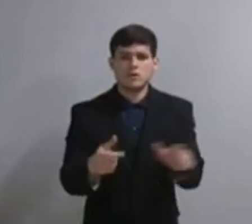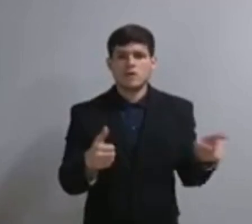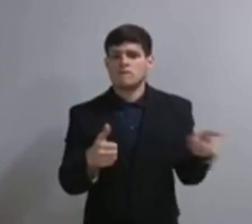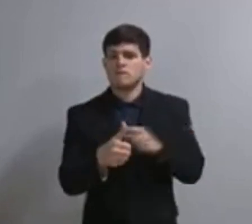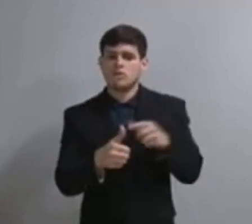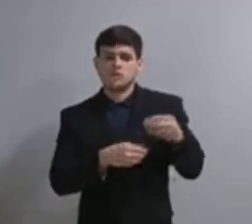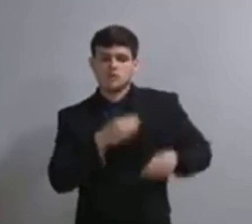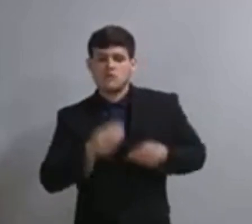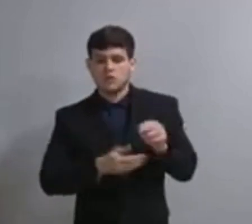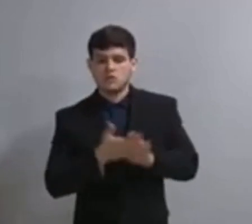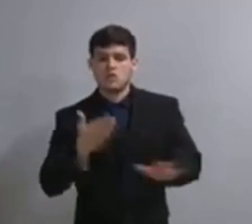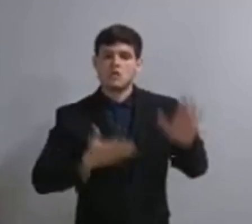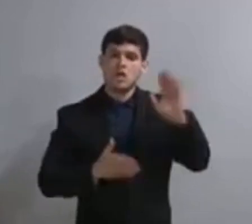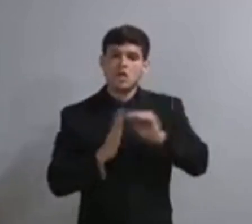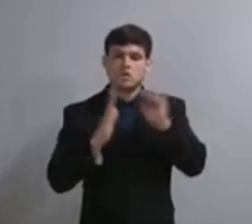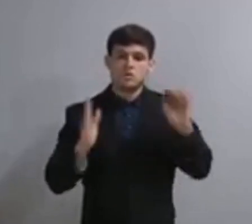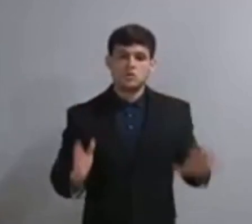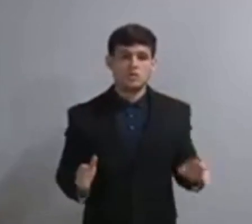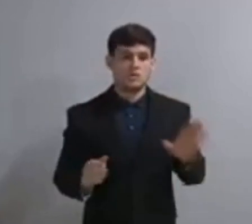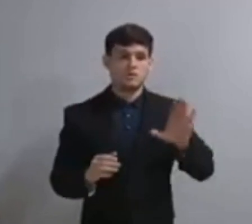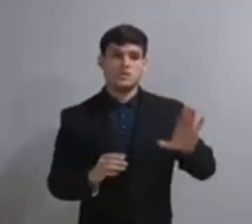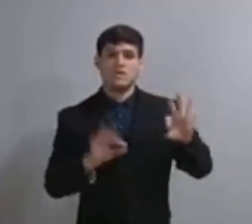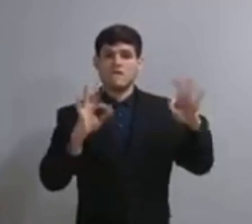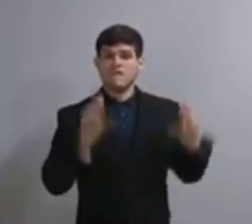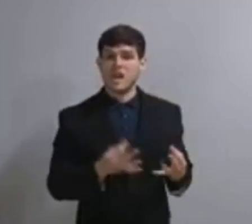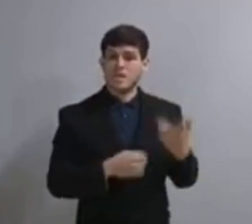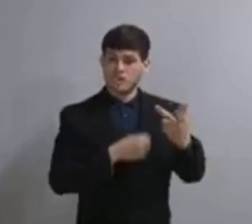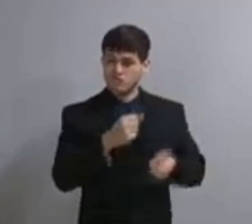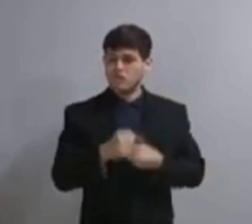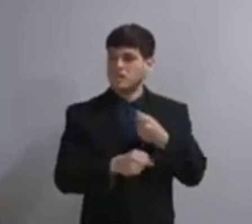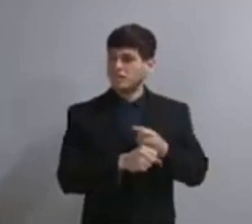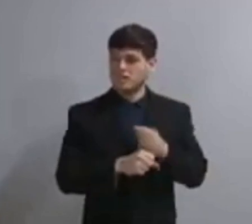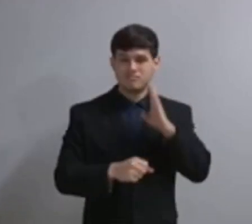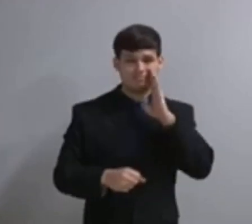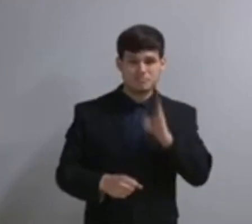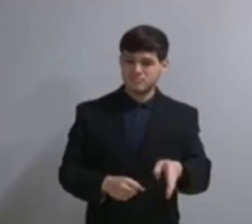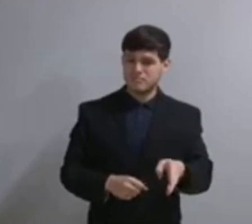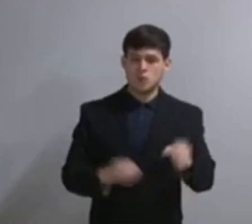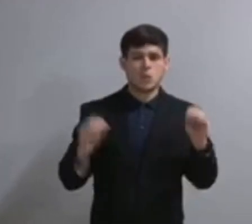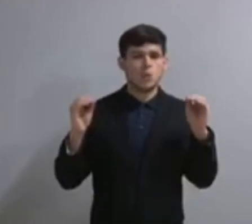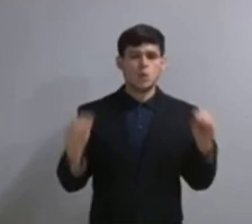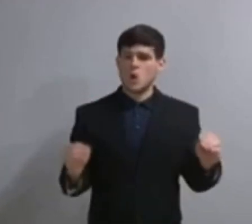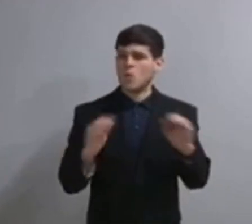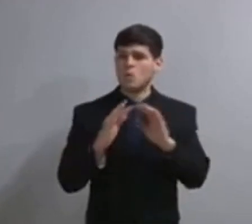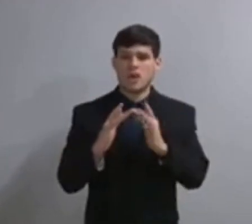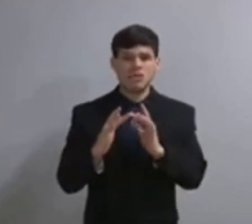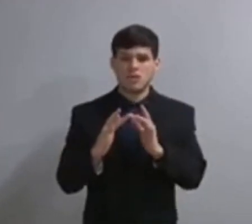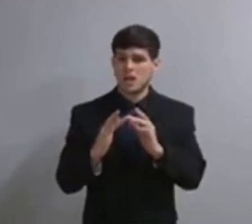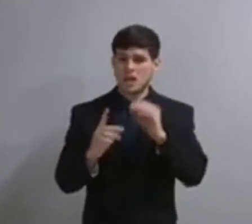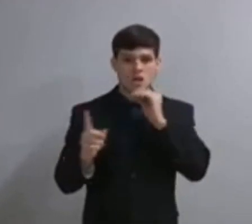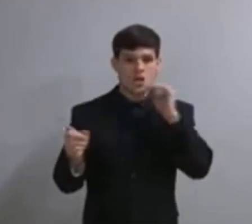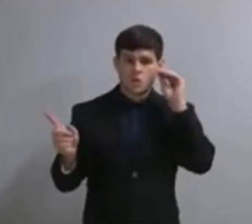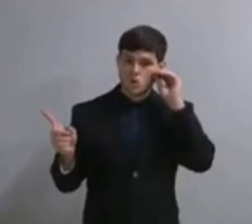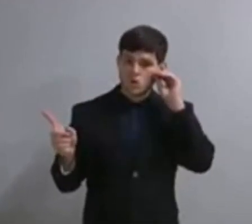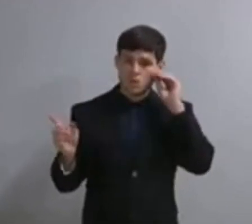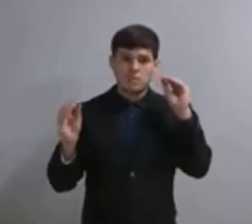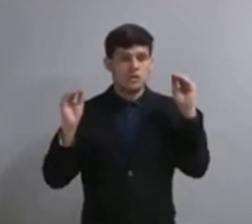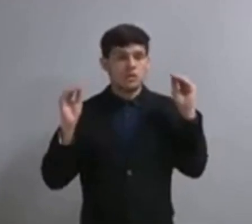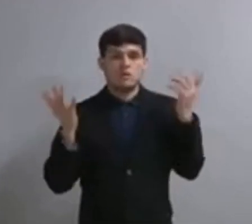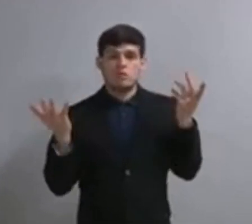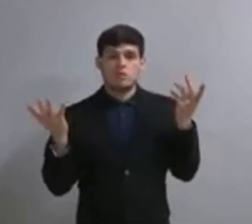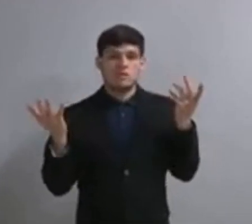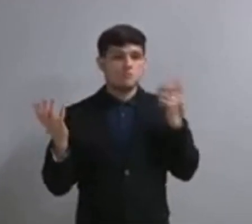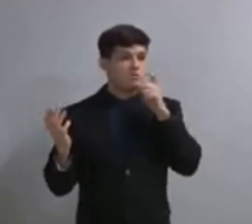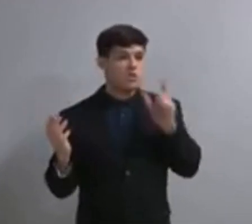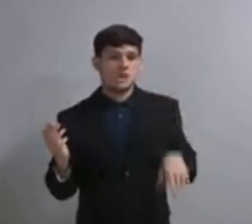first-generation college student whose family for 3 years running did not have internet connection at home or see the need for